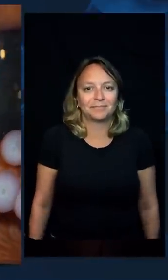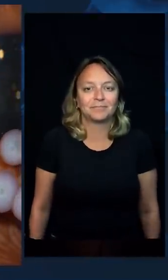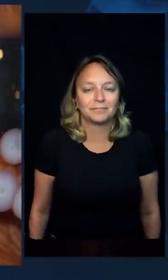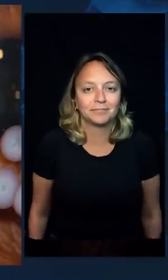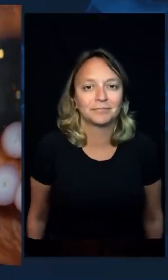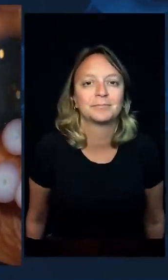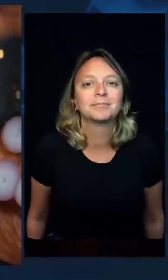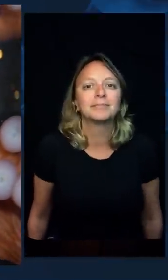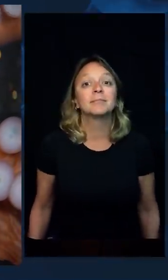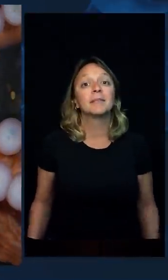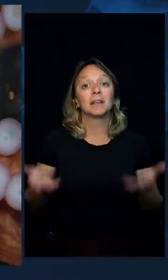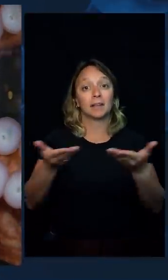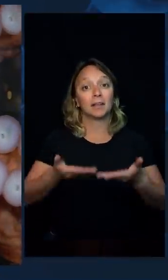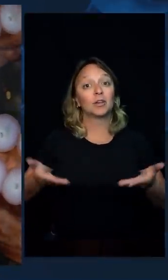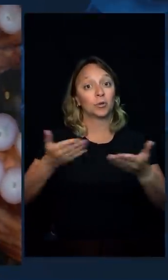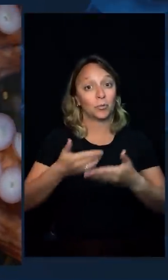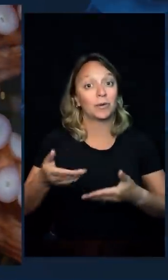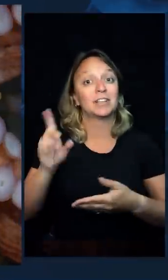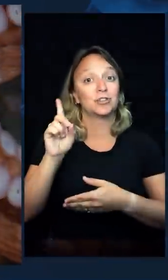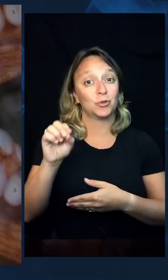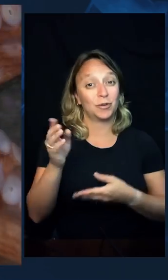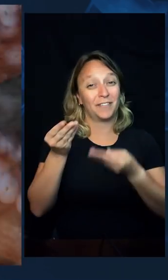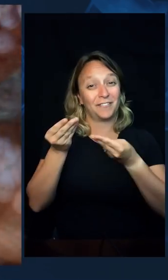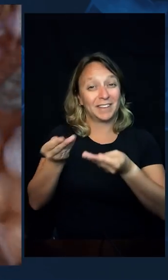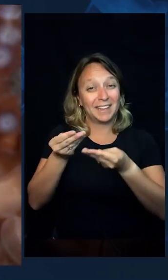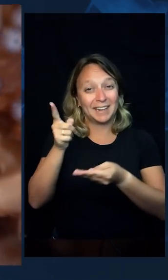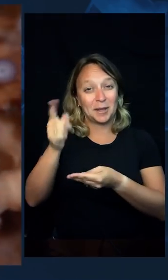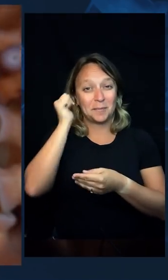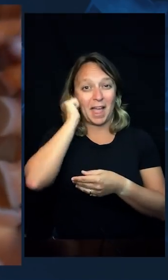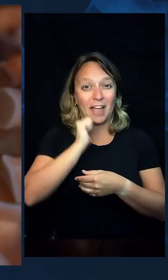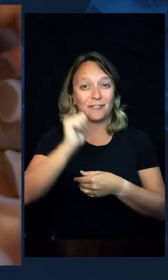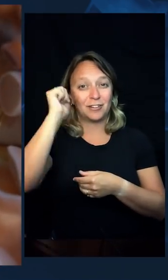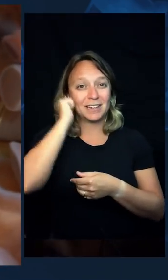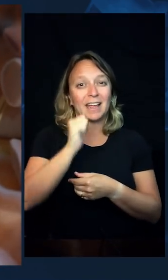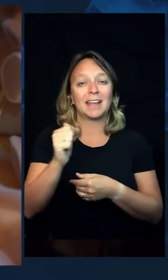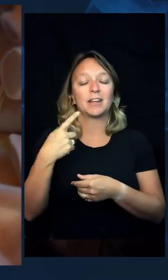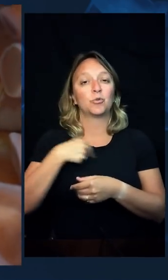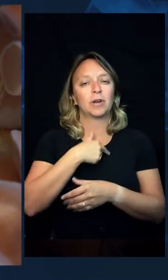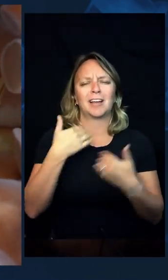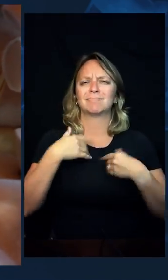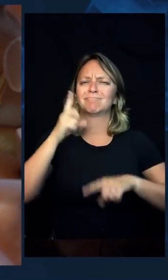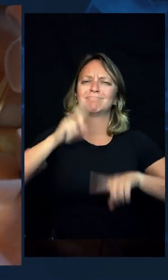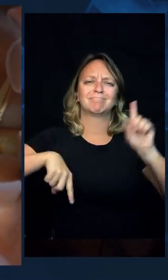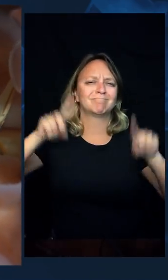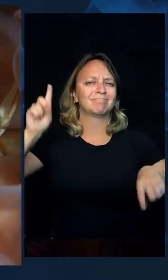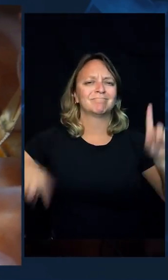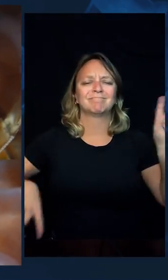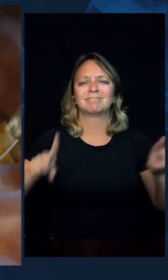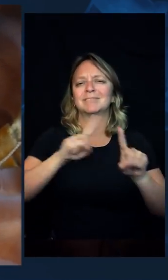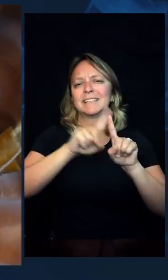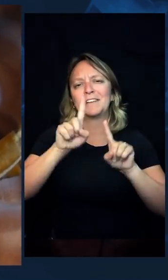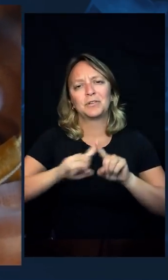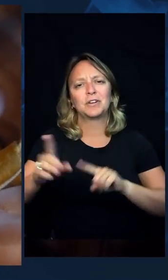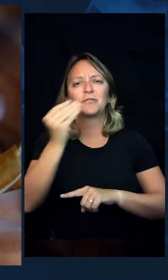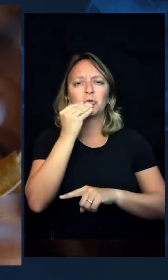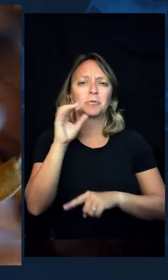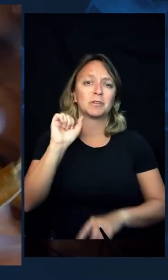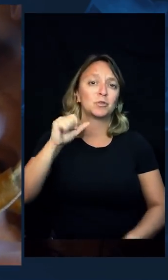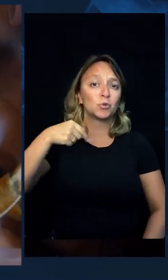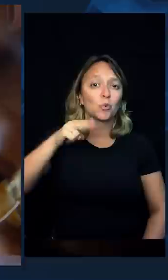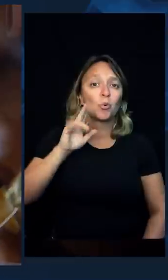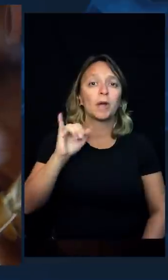Here at the Seattle Aquarium, we do feed him every single day. We do have different wide variety of diets for him. He does eat